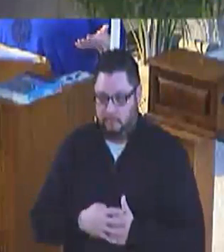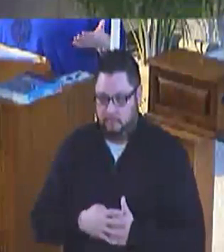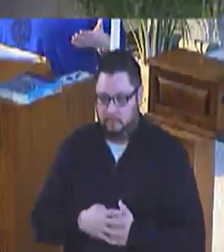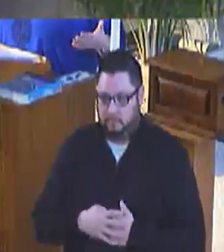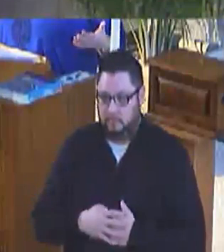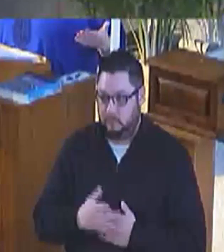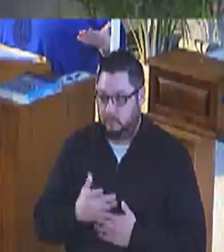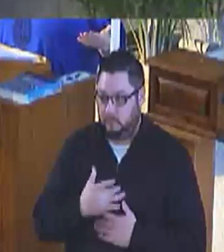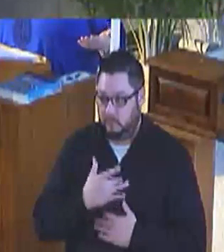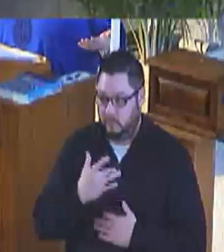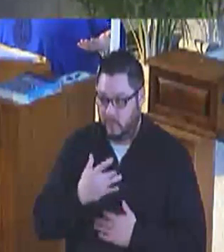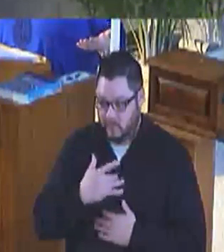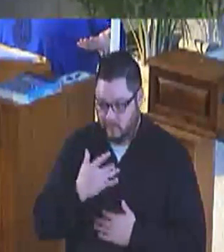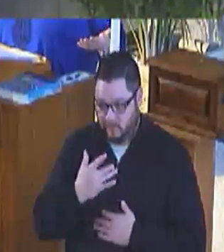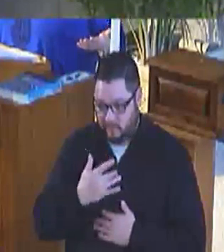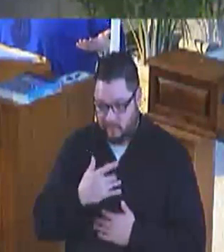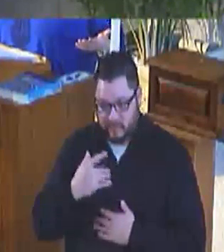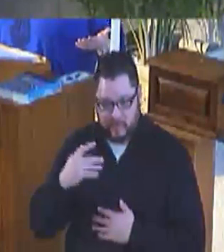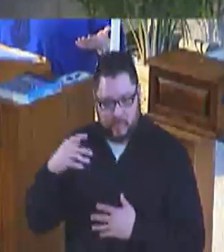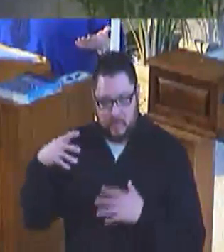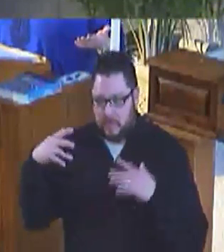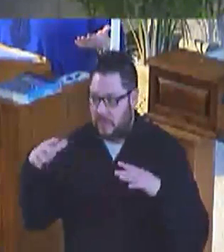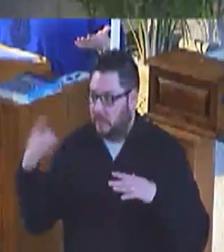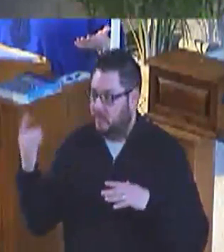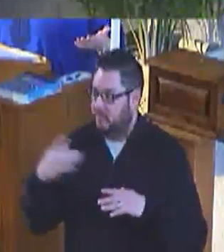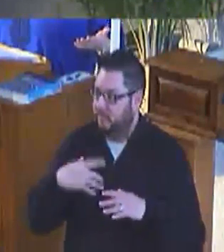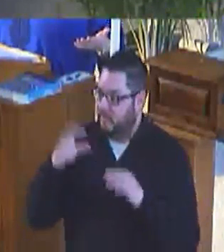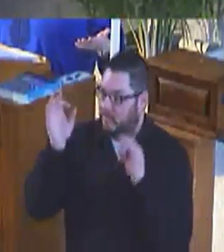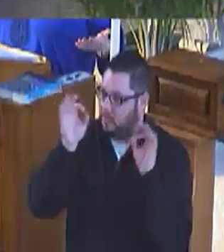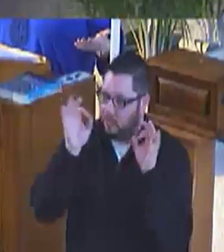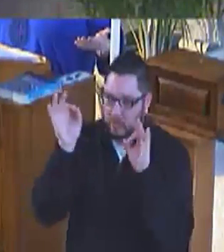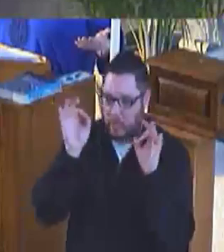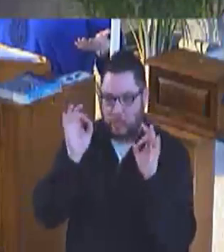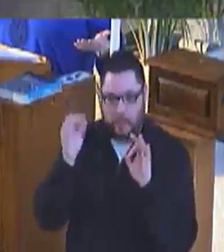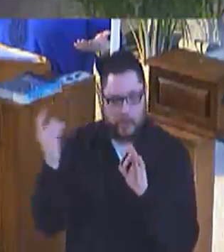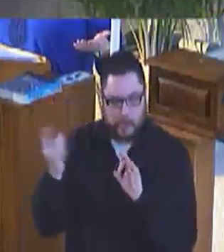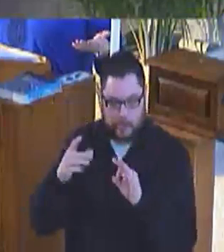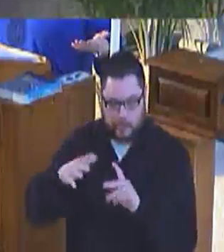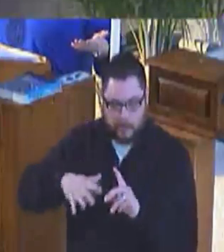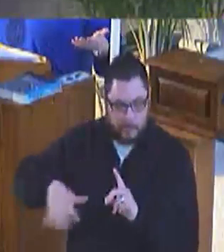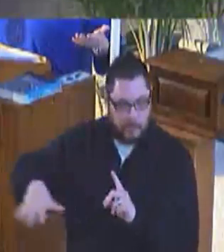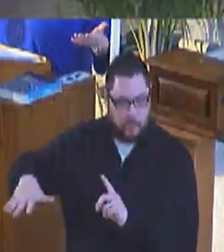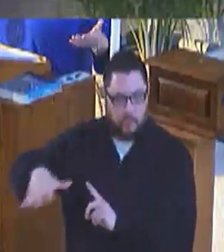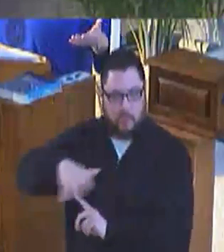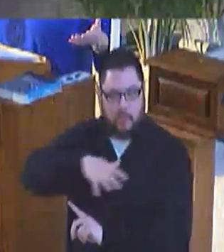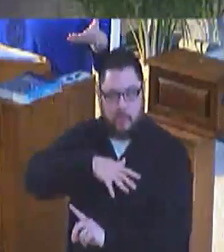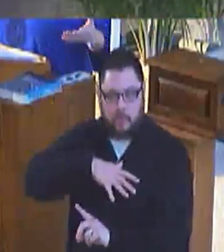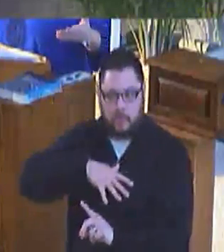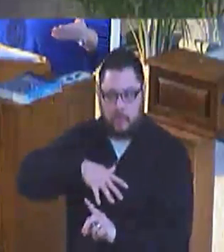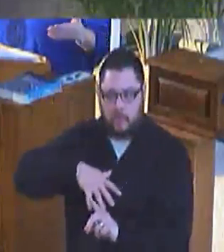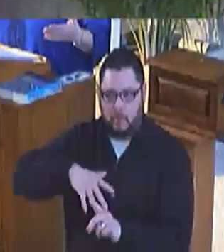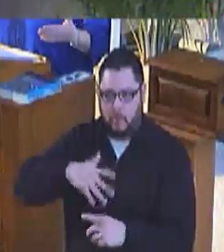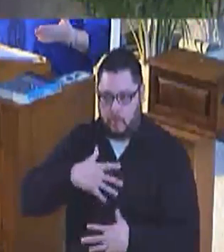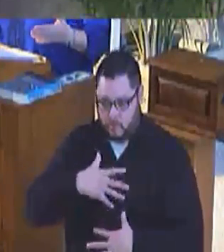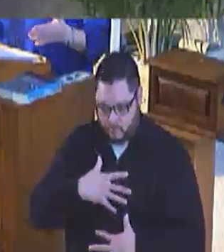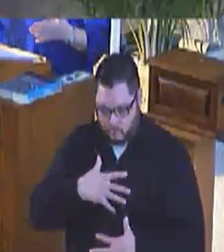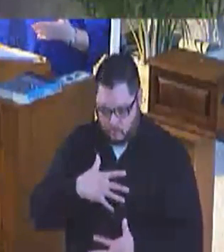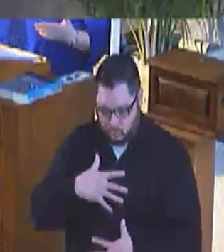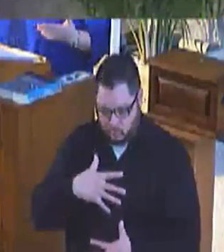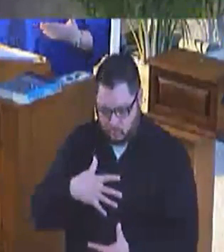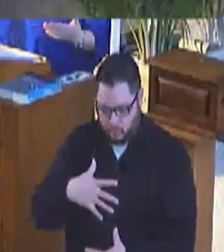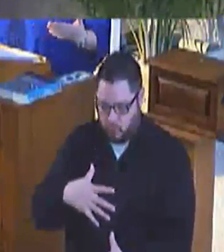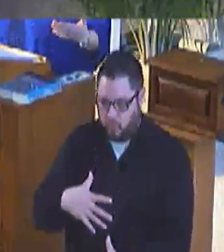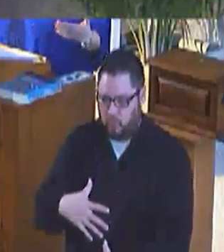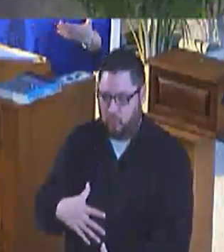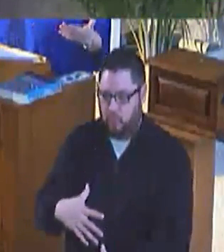And if you feel distracted by a sound, by something around you, choose to breathe this breath